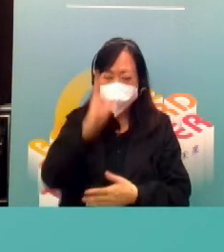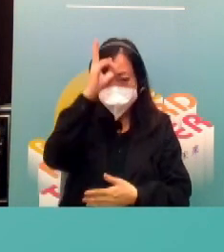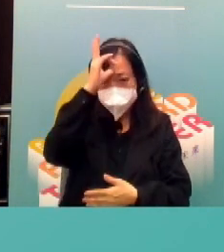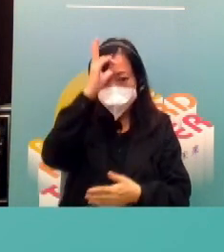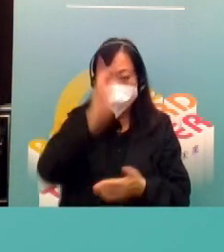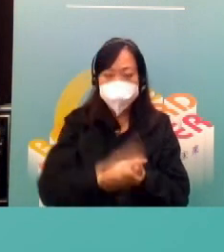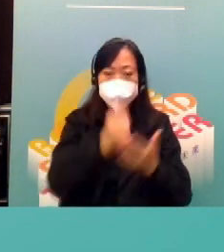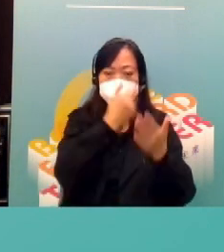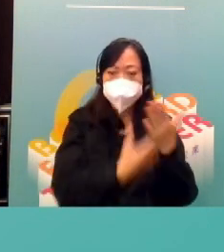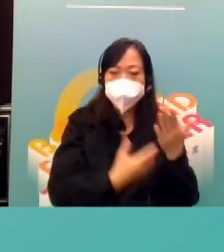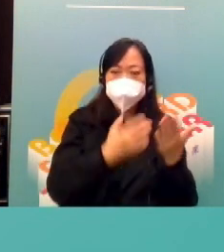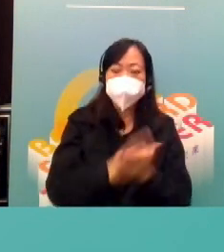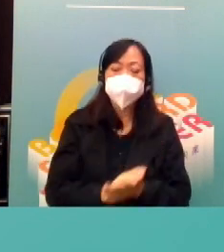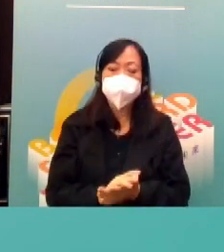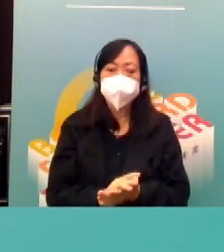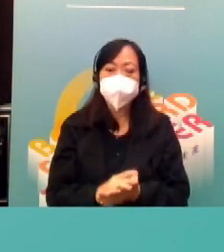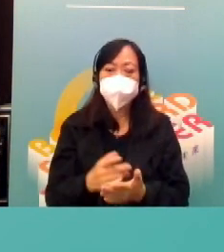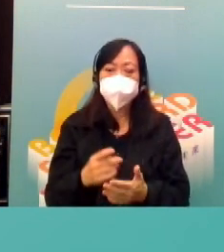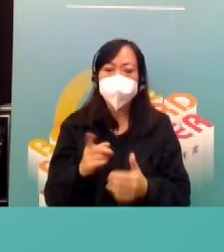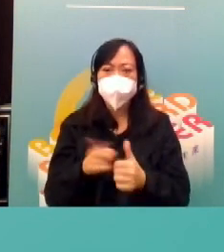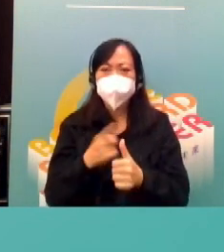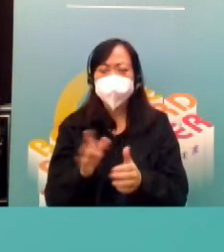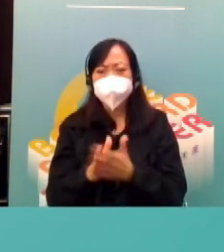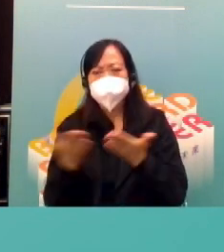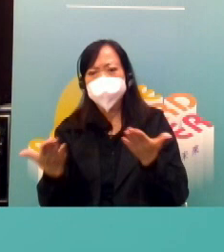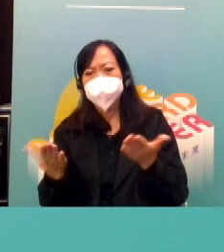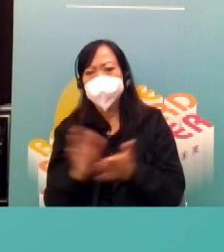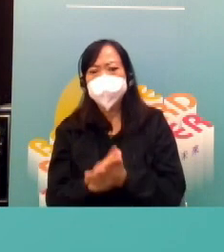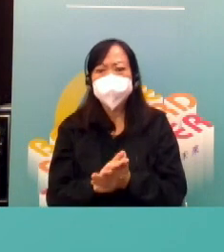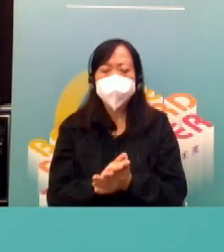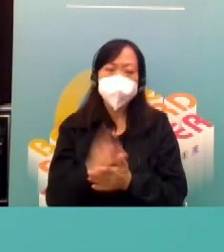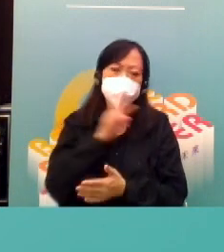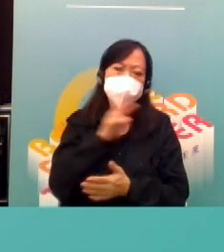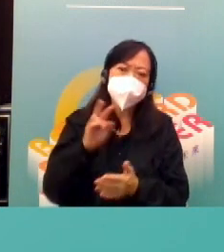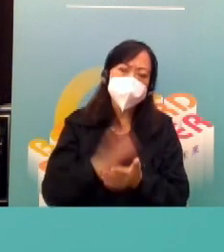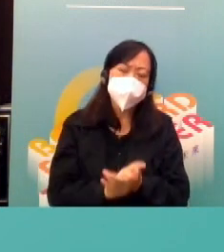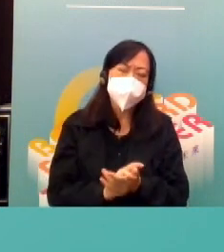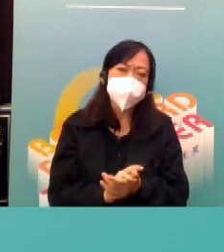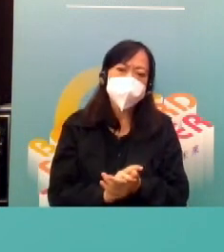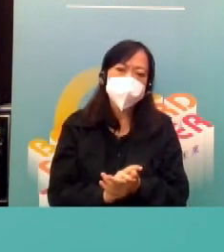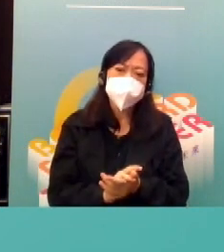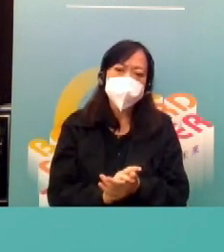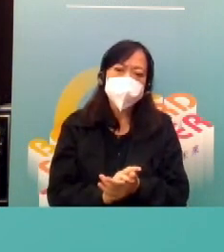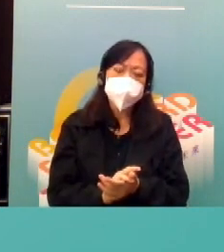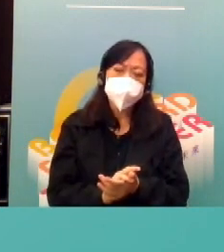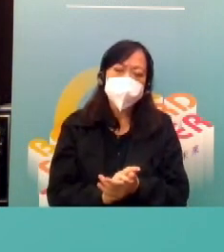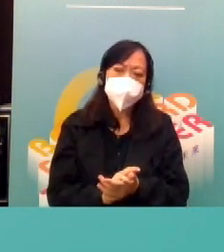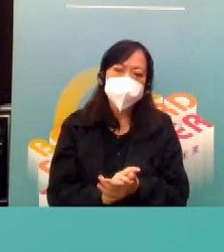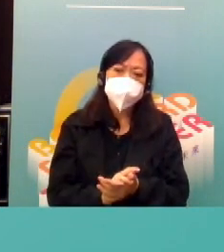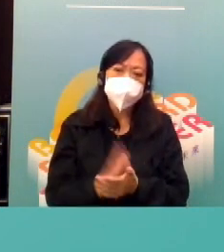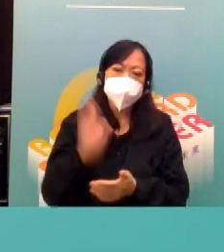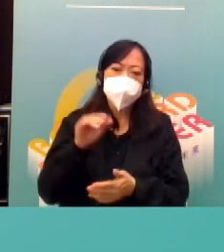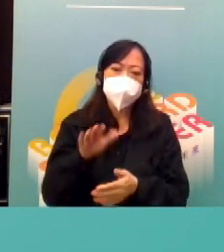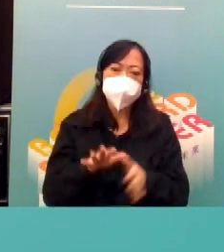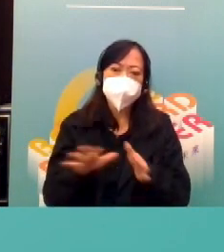You know, with traditional economic policy, we know what our tools are. You can play with the interest rates, the tax system. You know, you can play with how much you spend on public